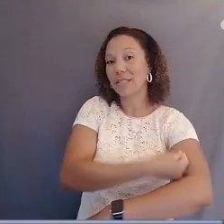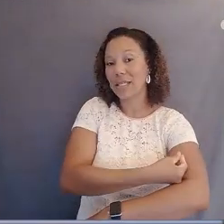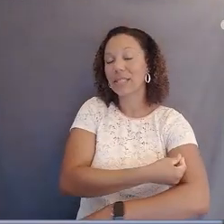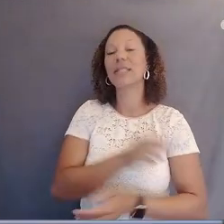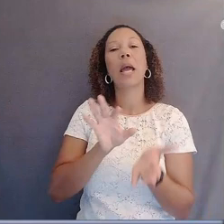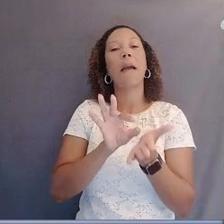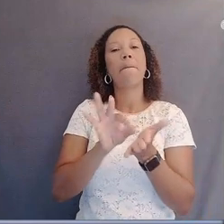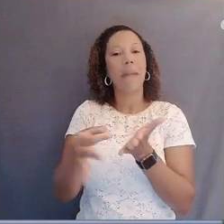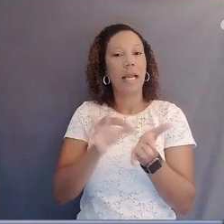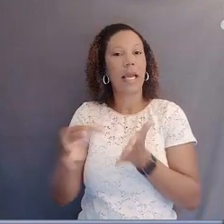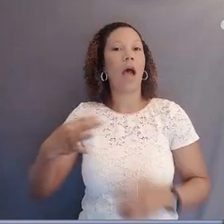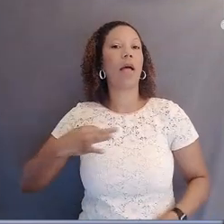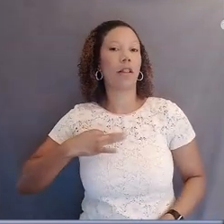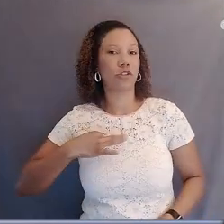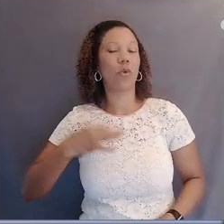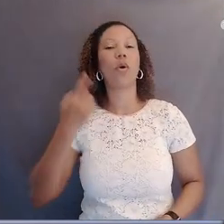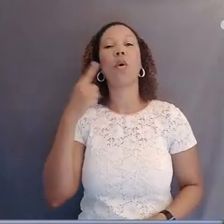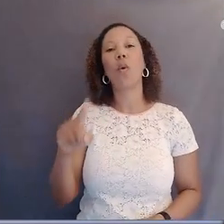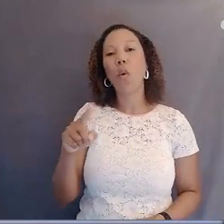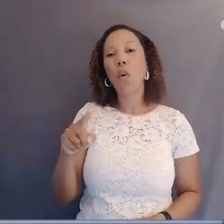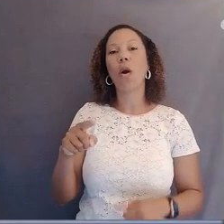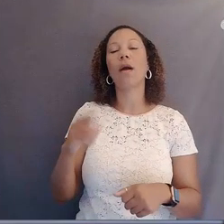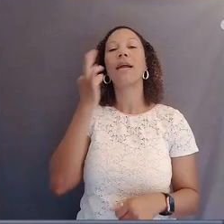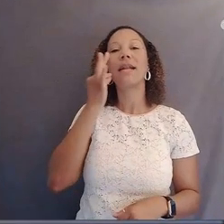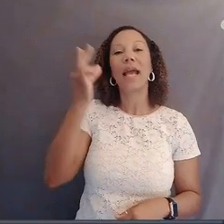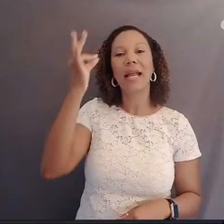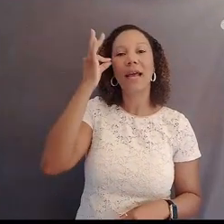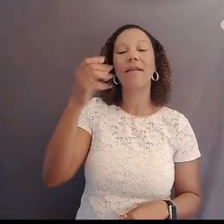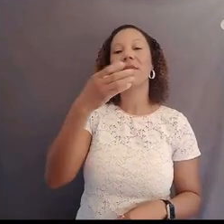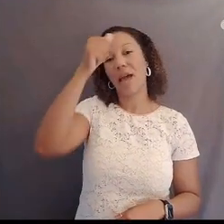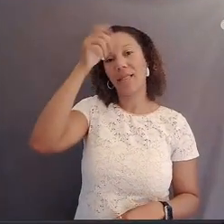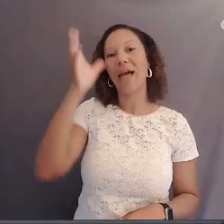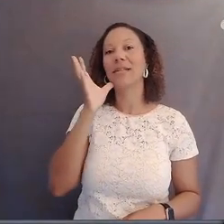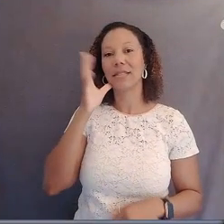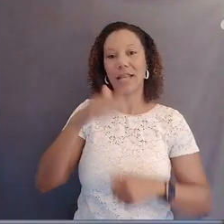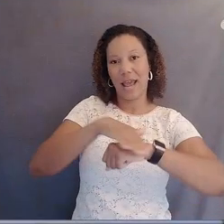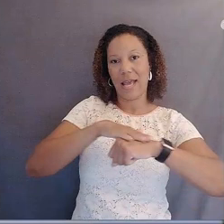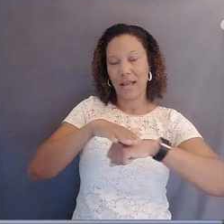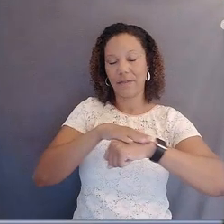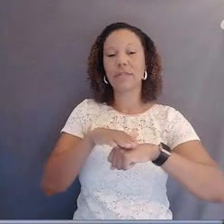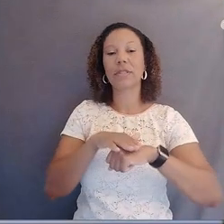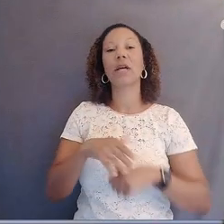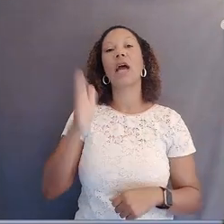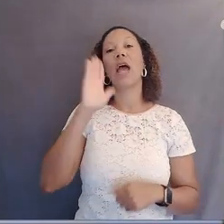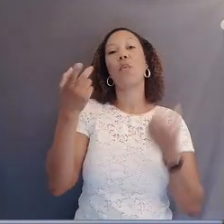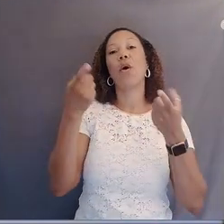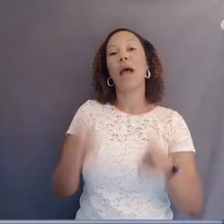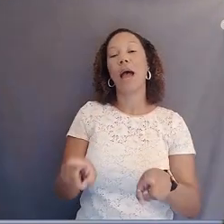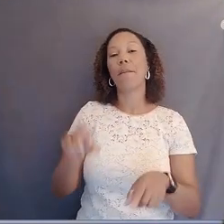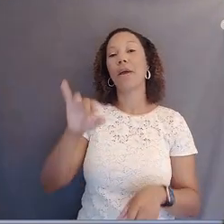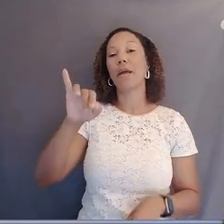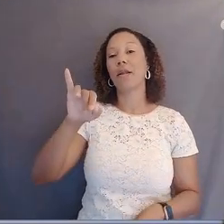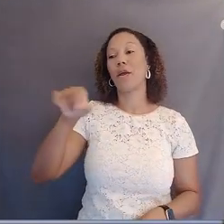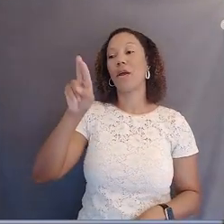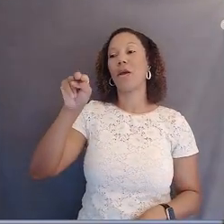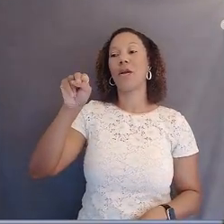eligible, or they're Native American or Alaskan Native. Yeah, and the clinics will take place at James Rutter Middle School the mornings of